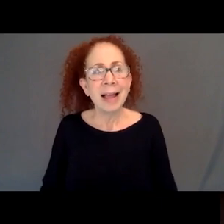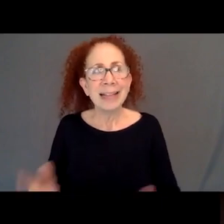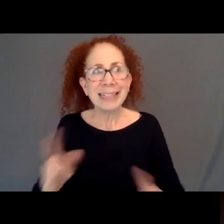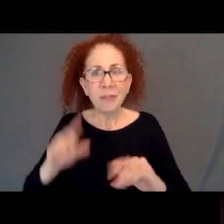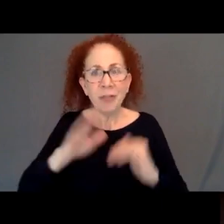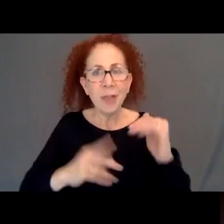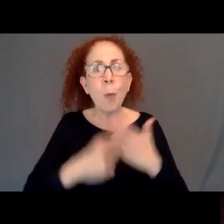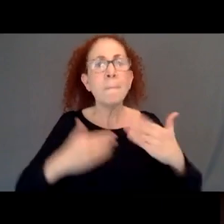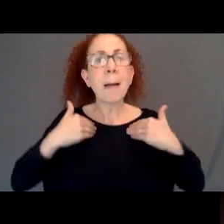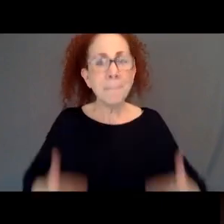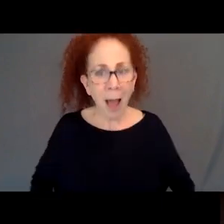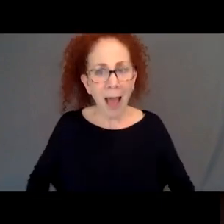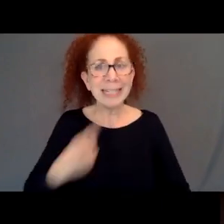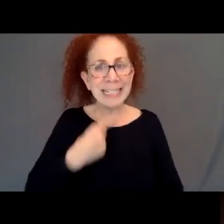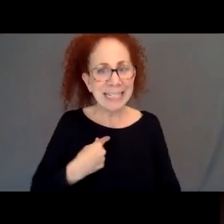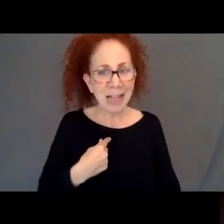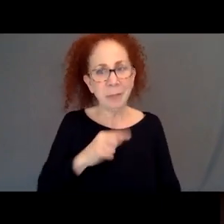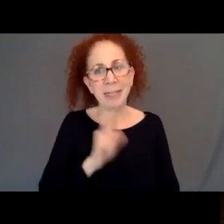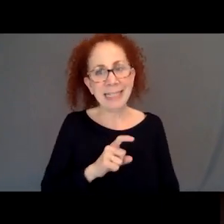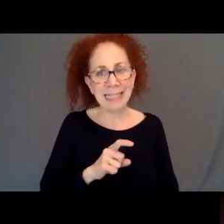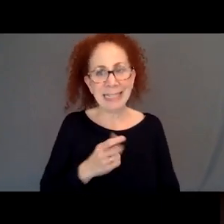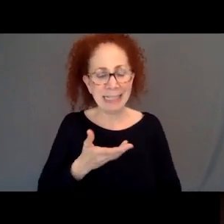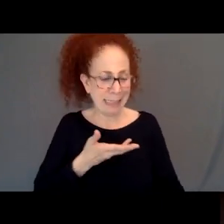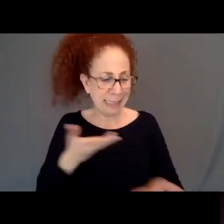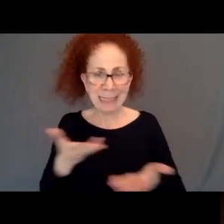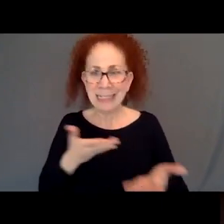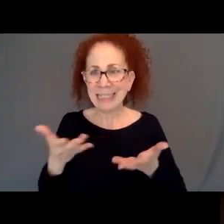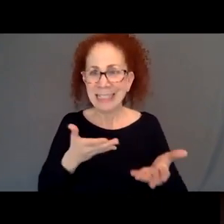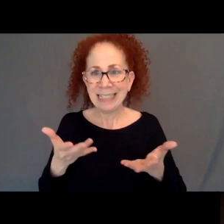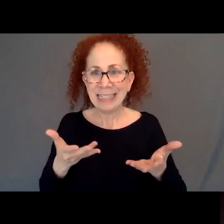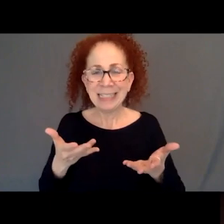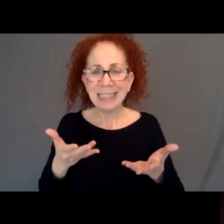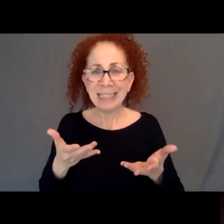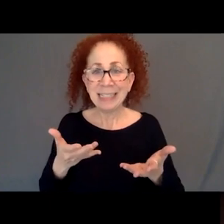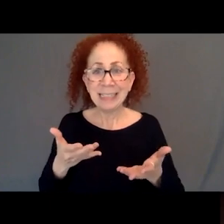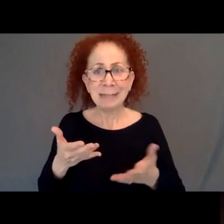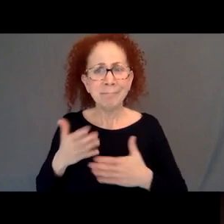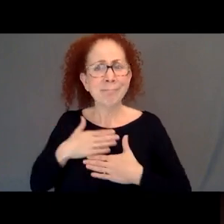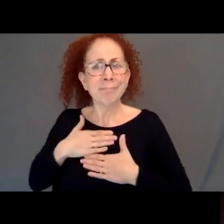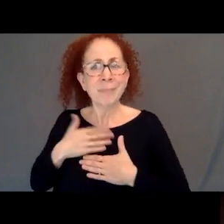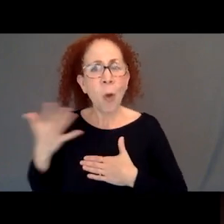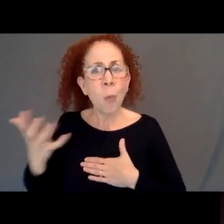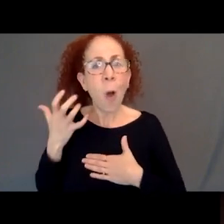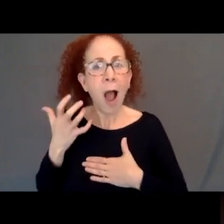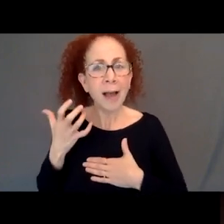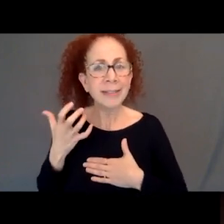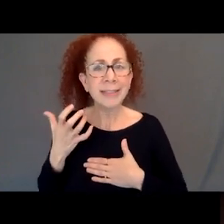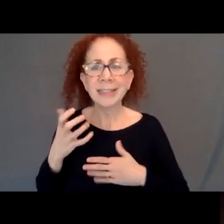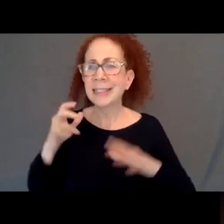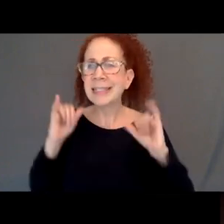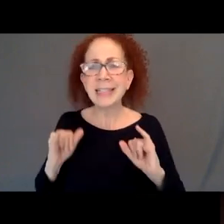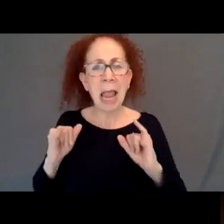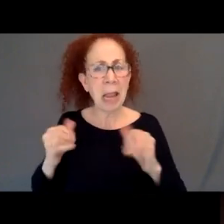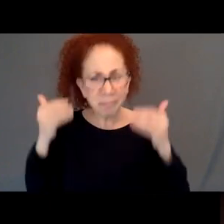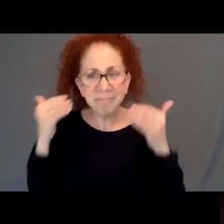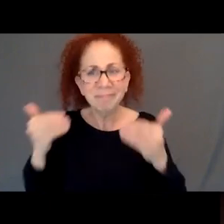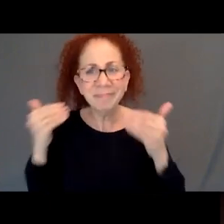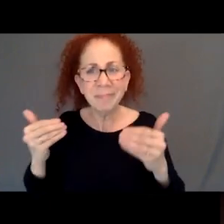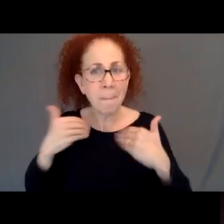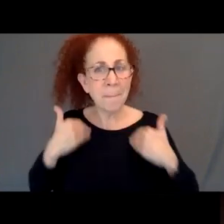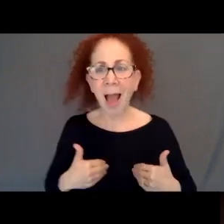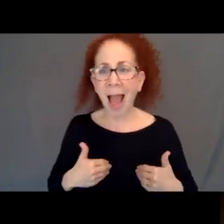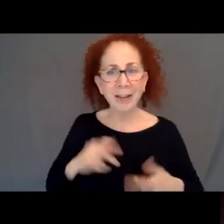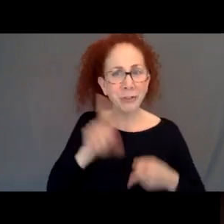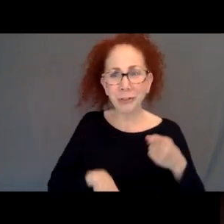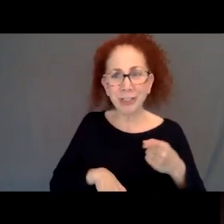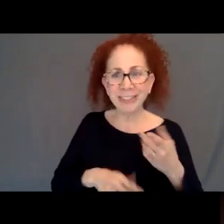what my body is saying it's needing, right? And my spirit wanted to have that same kind of capacity, but my body wasn't able